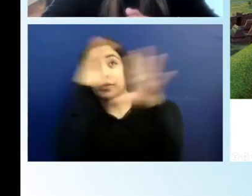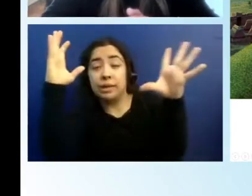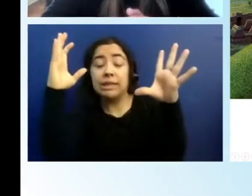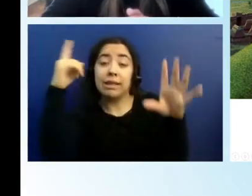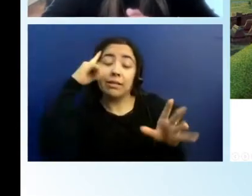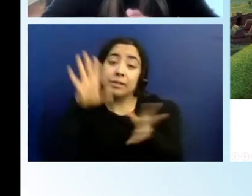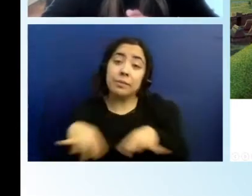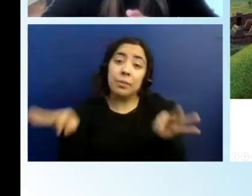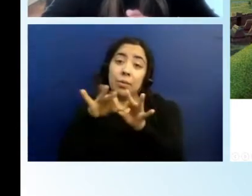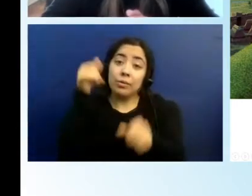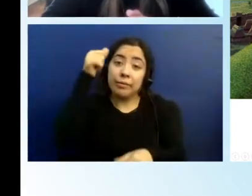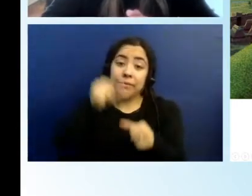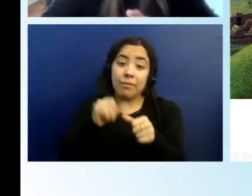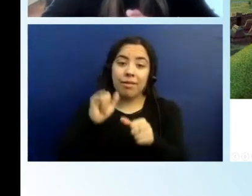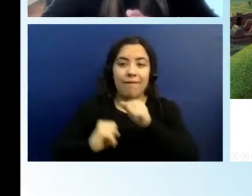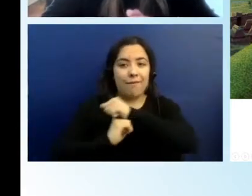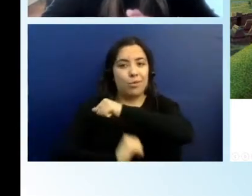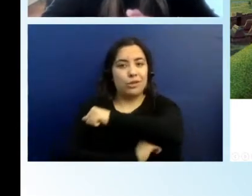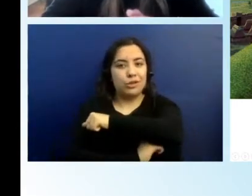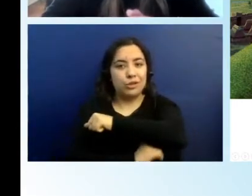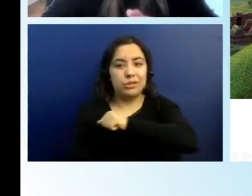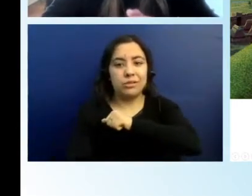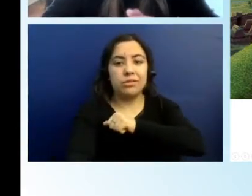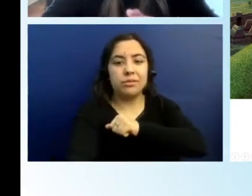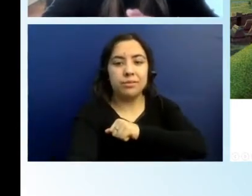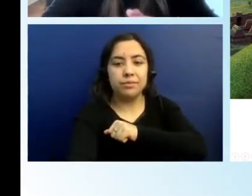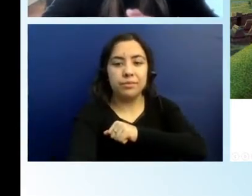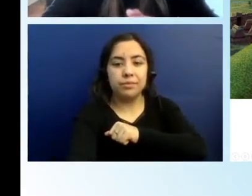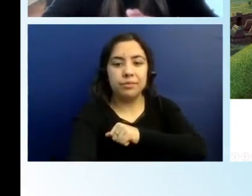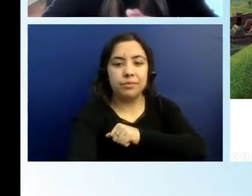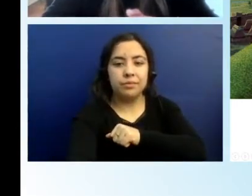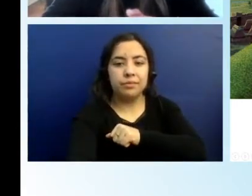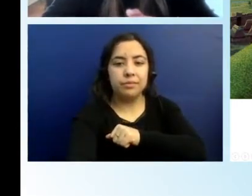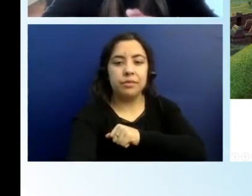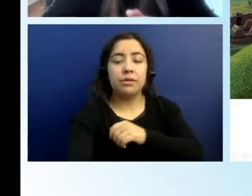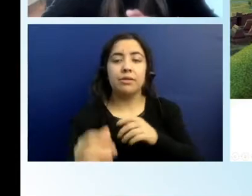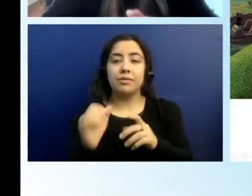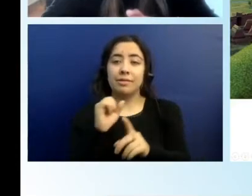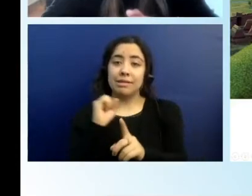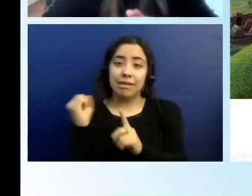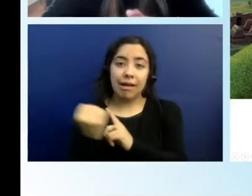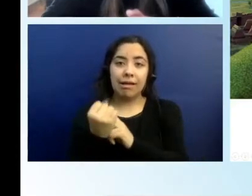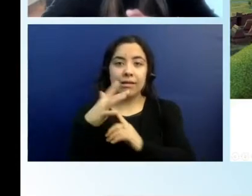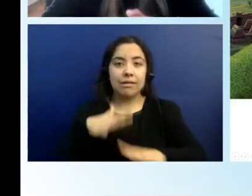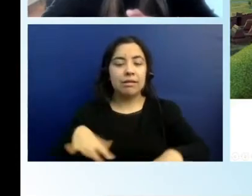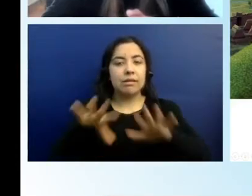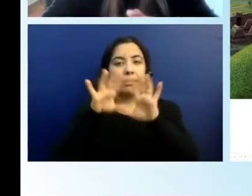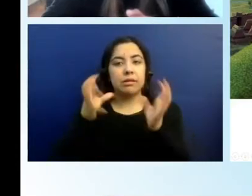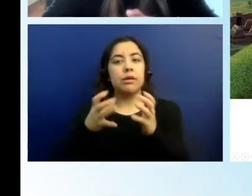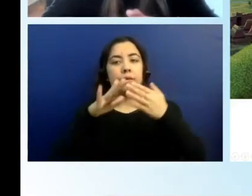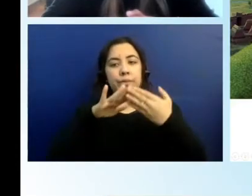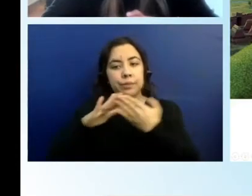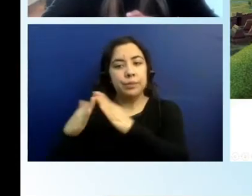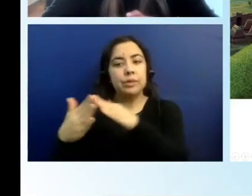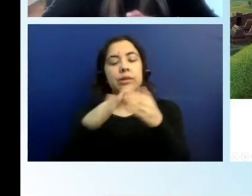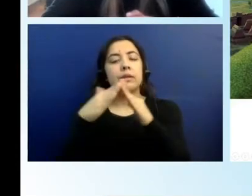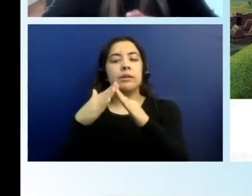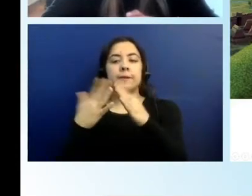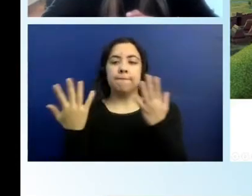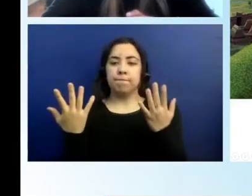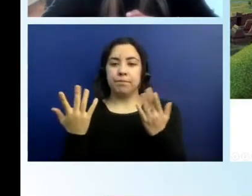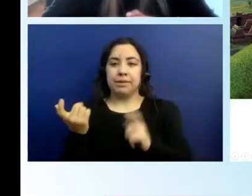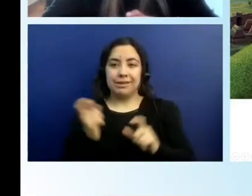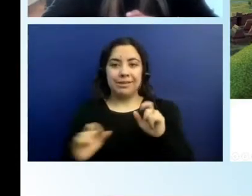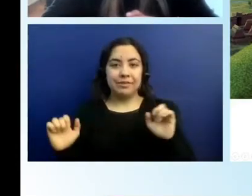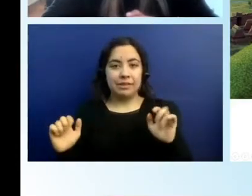foundations of society, communities, civilization, the ancestral peoples of